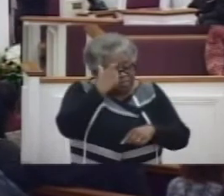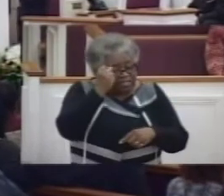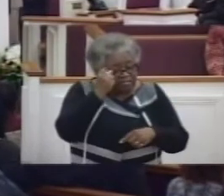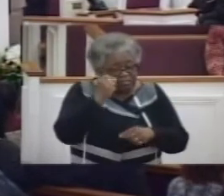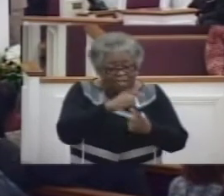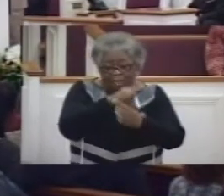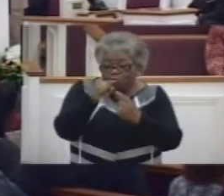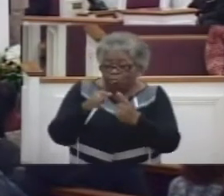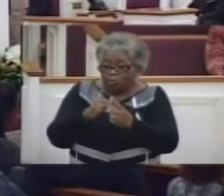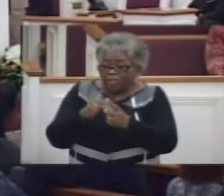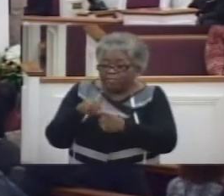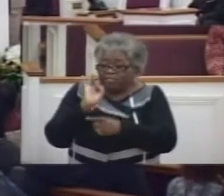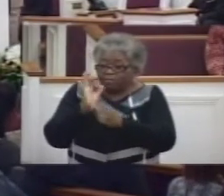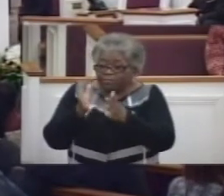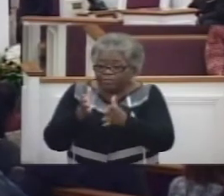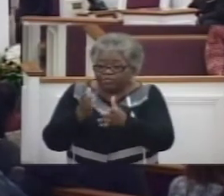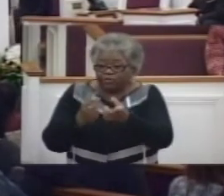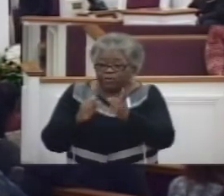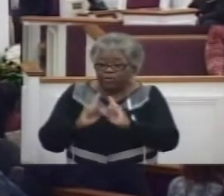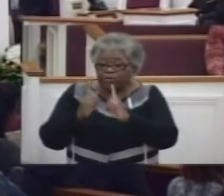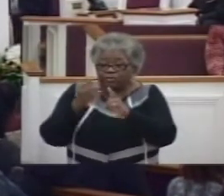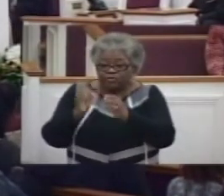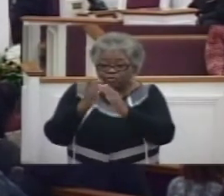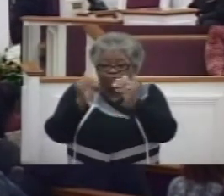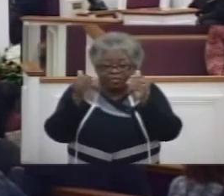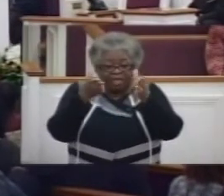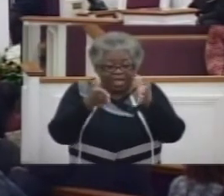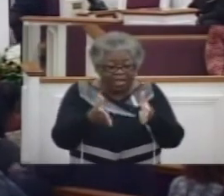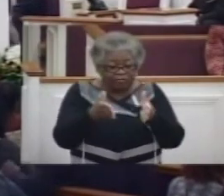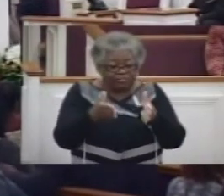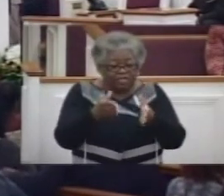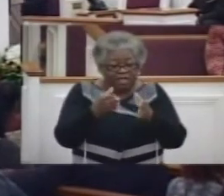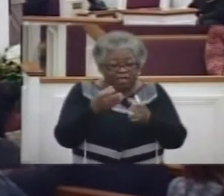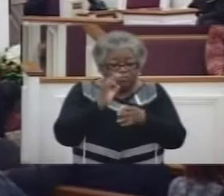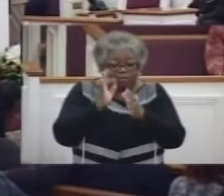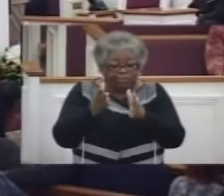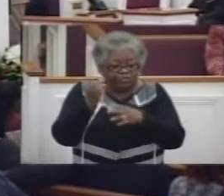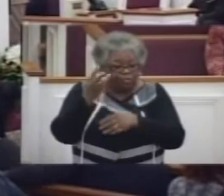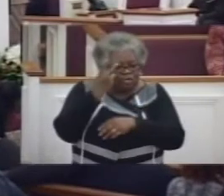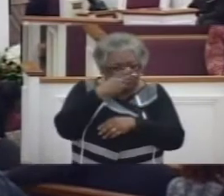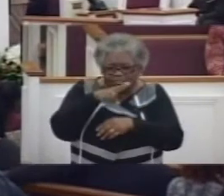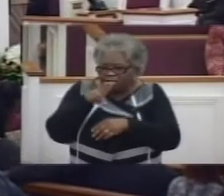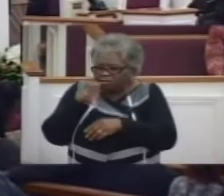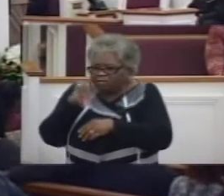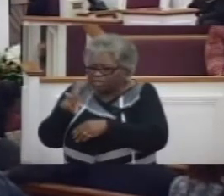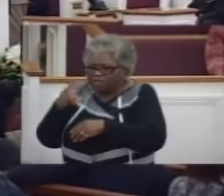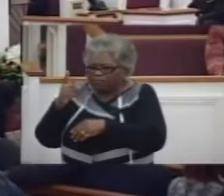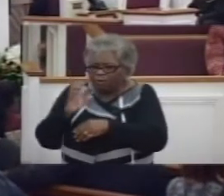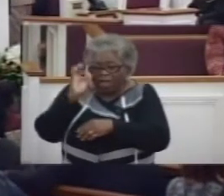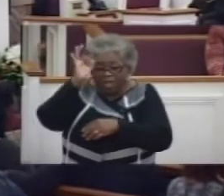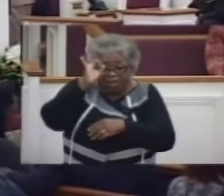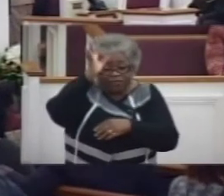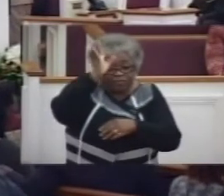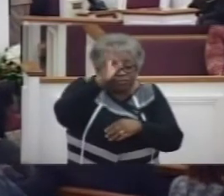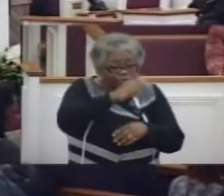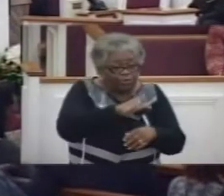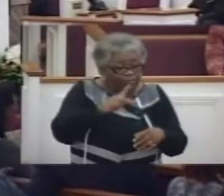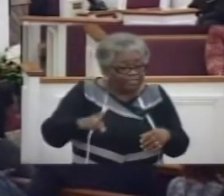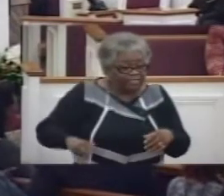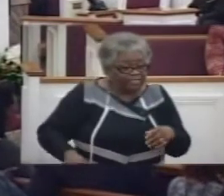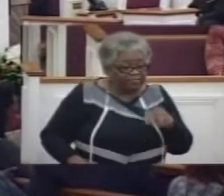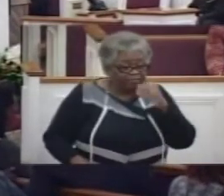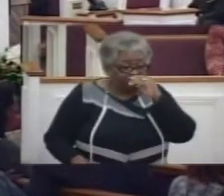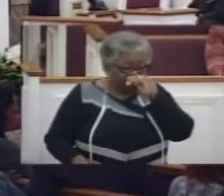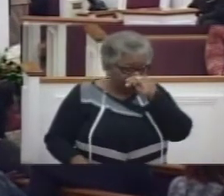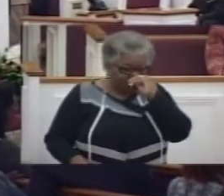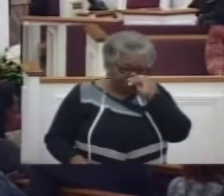Because when the preacher came to the house and the preacher was looking for a future king, can I talk to